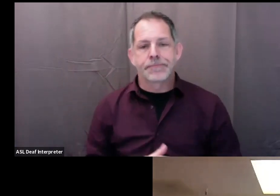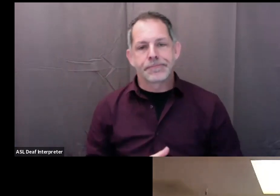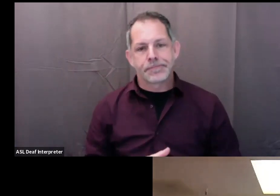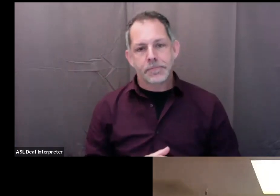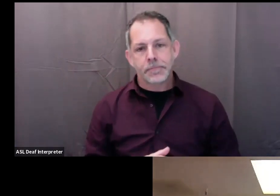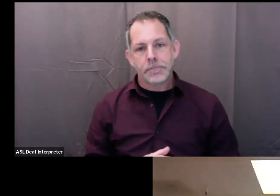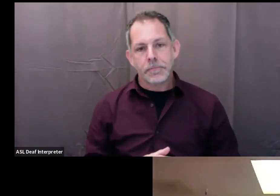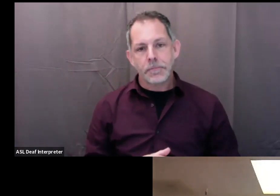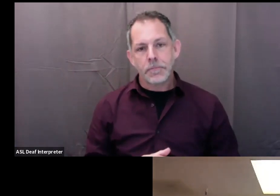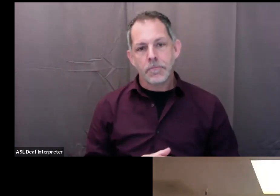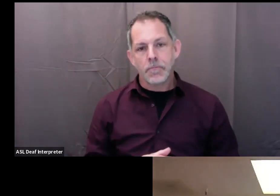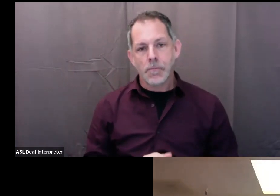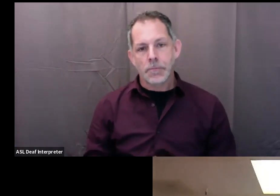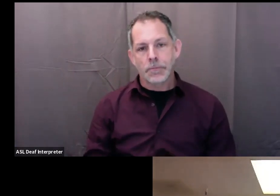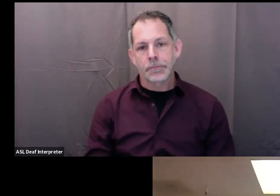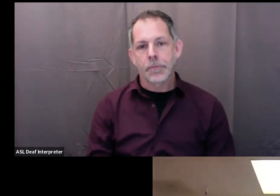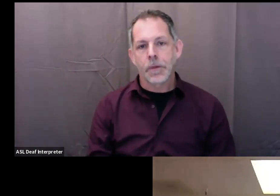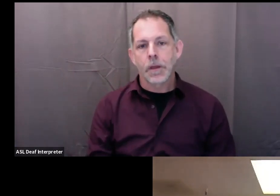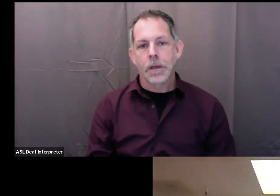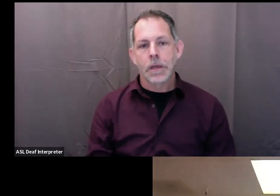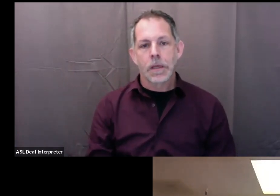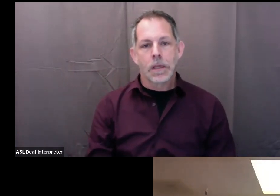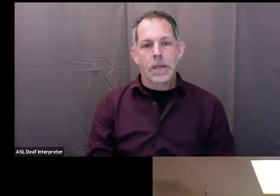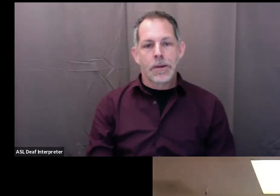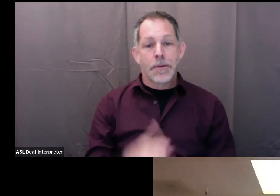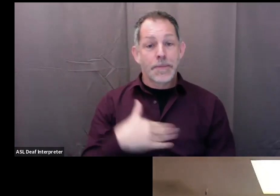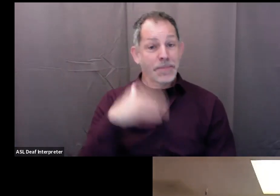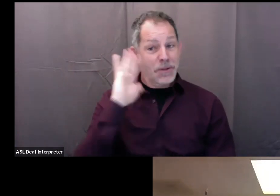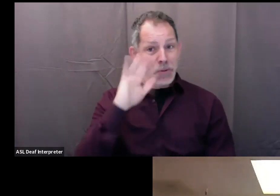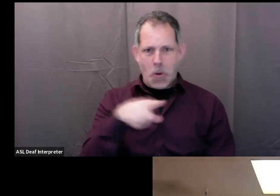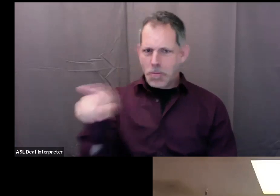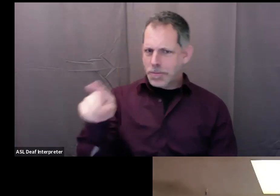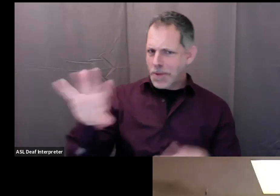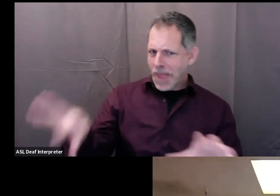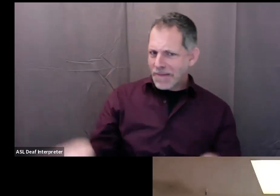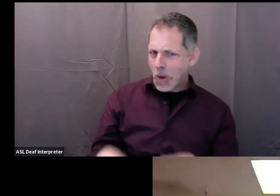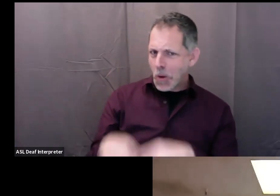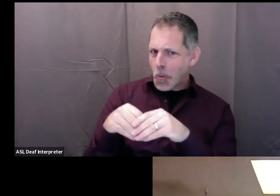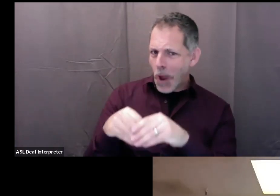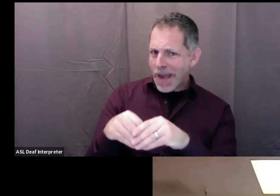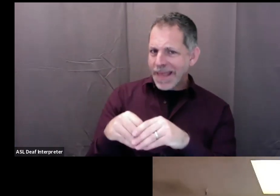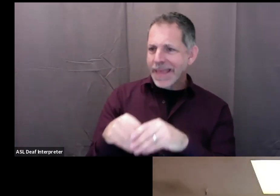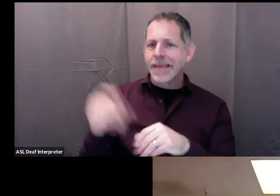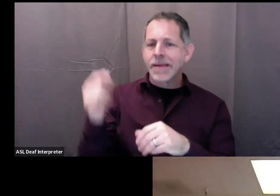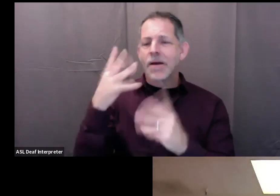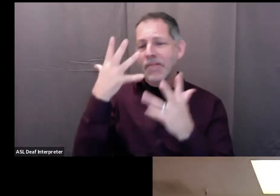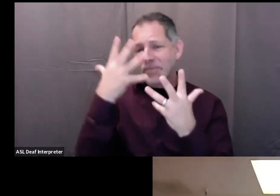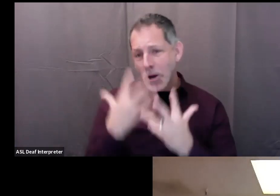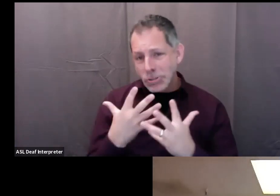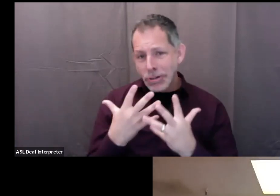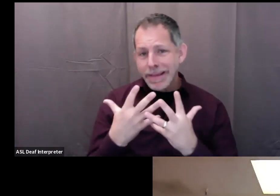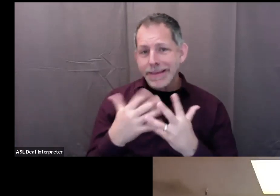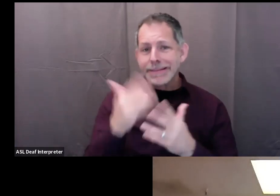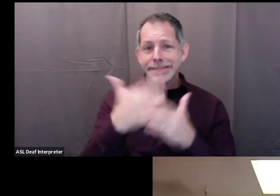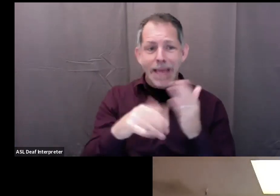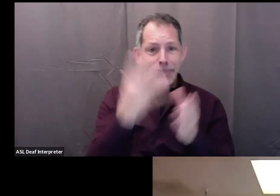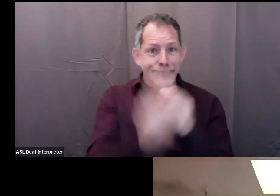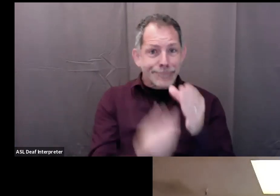things like weddings, funerals, memorial services, gatherings on the 4th of